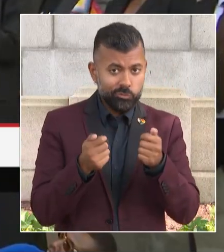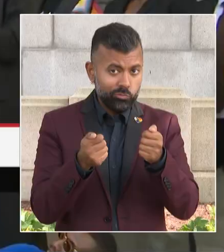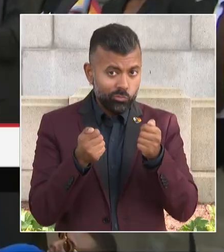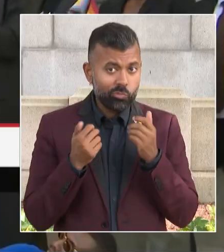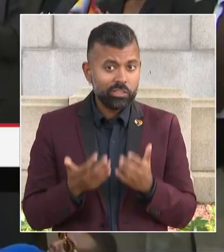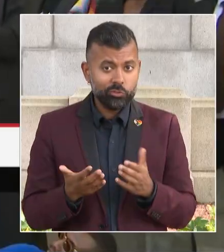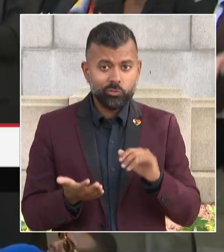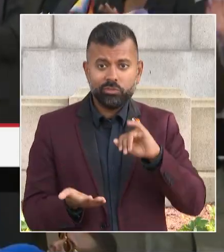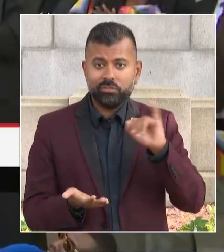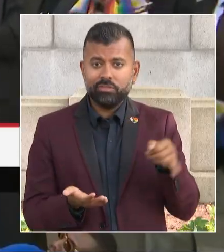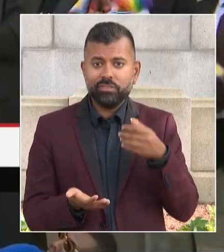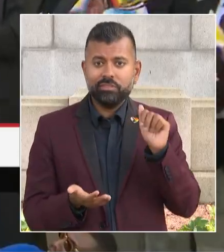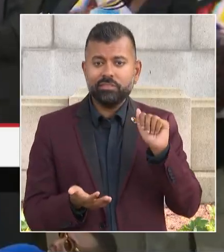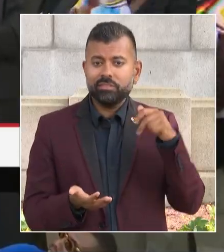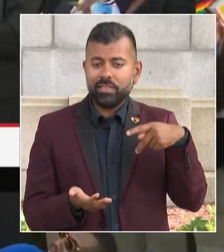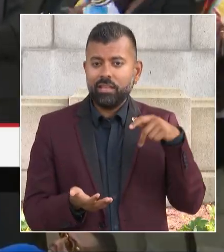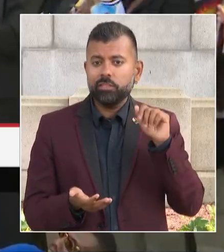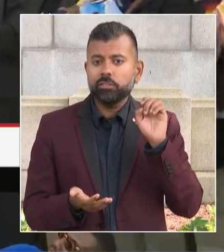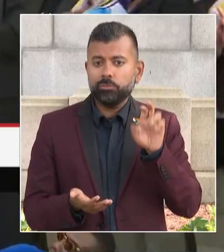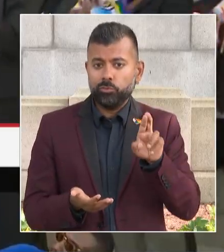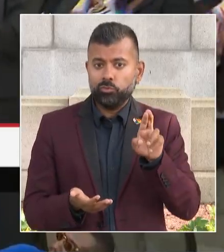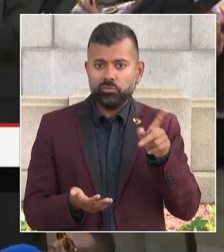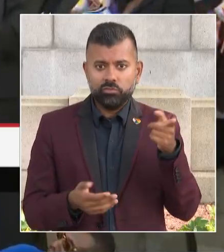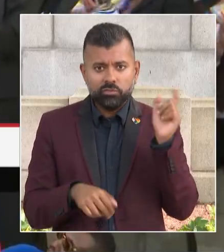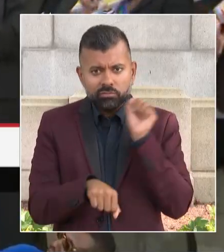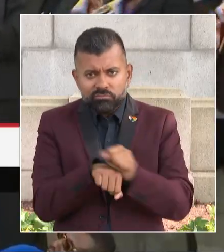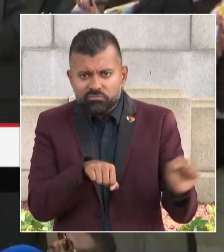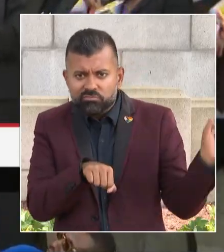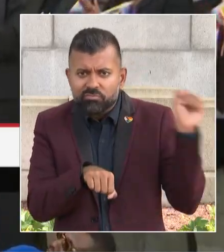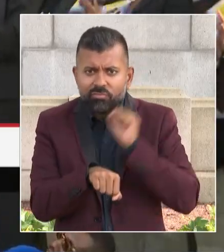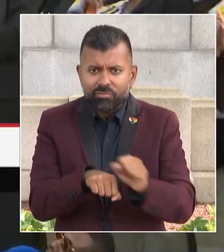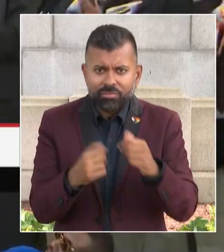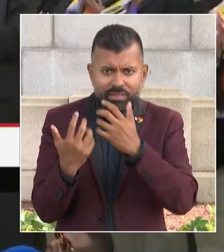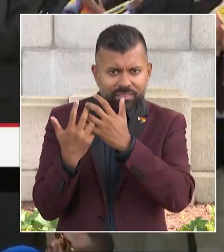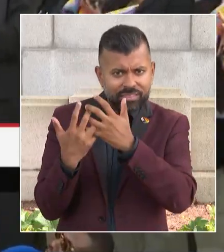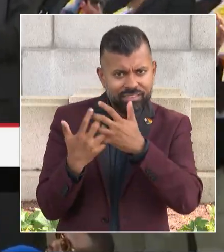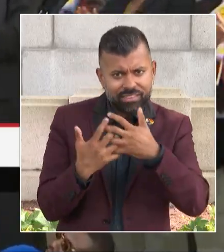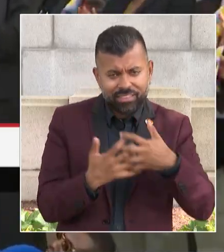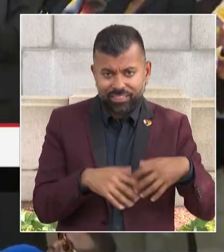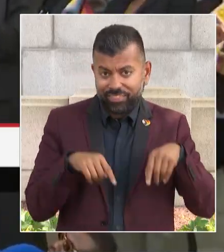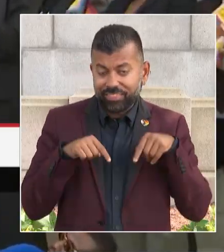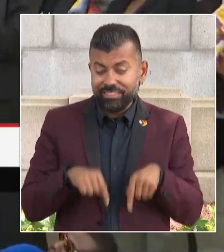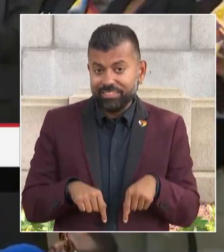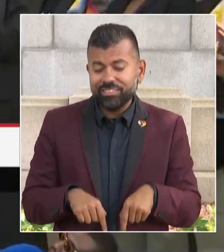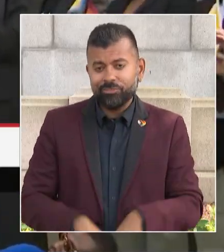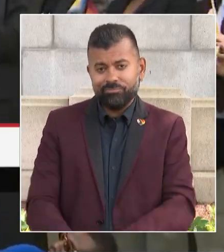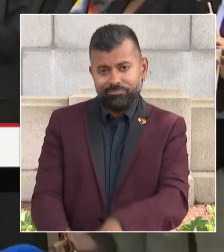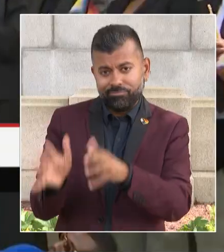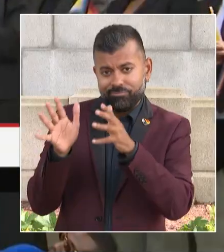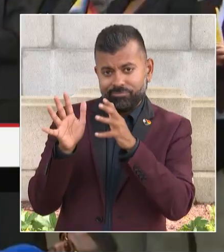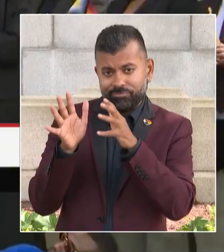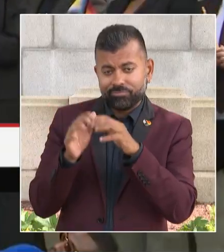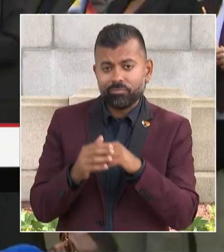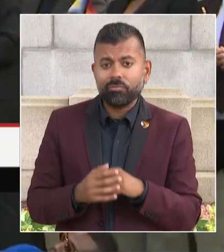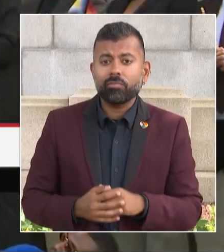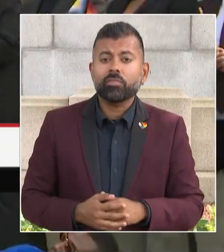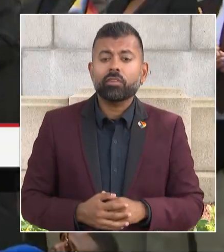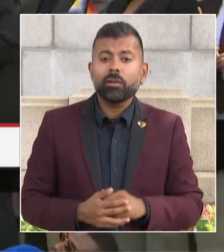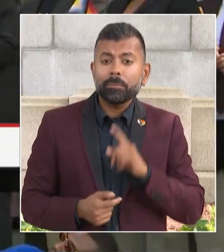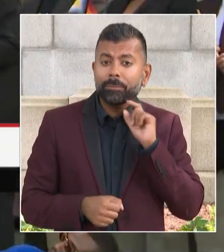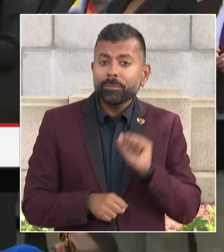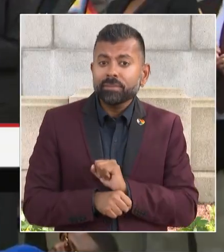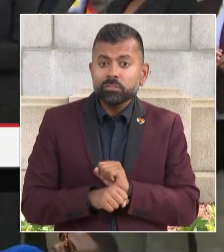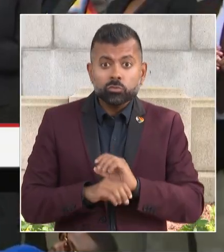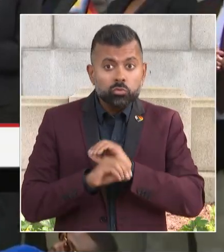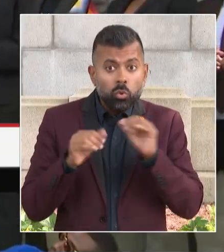done. Countless hours. Give it up for him. It is a thankless job. Some of us are out front, in front of the